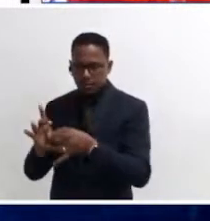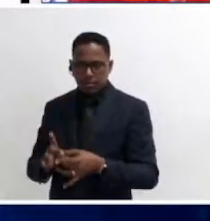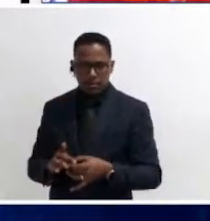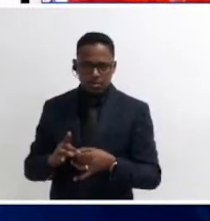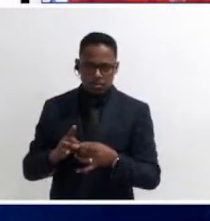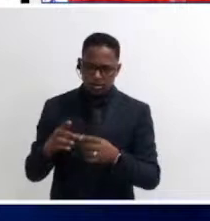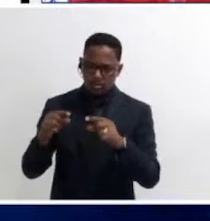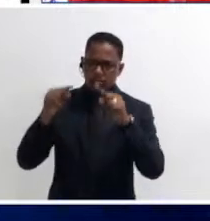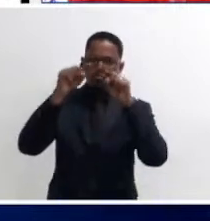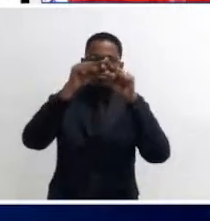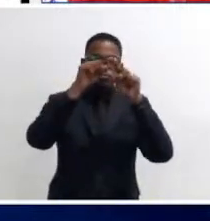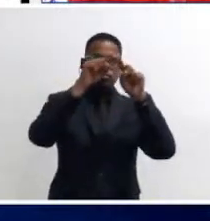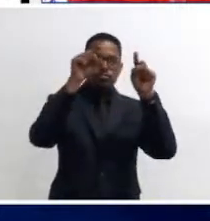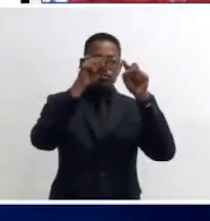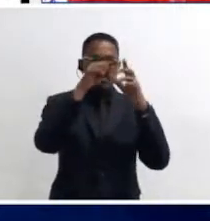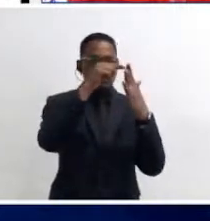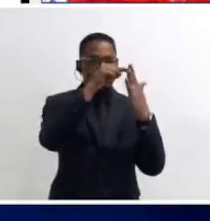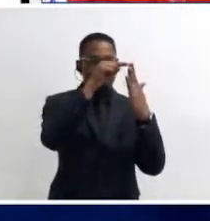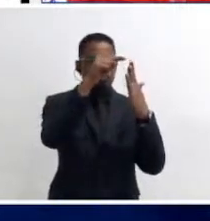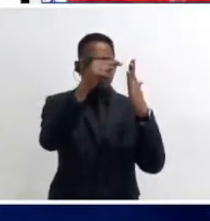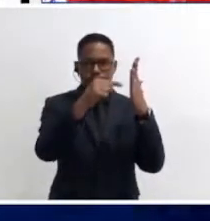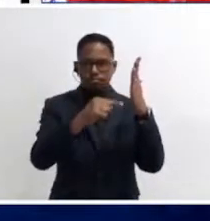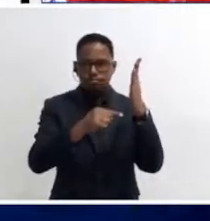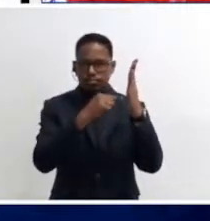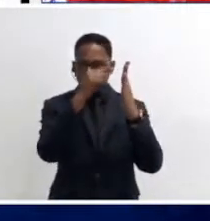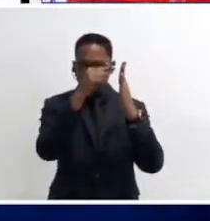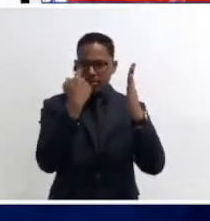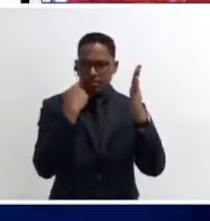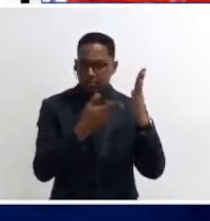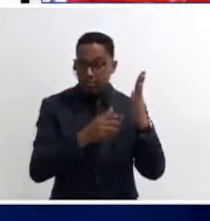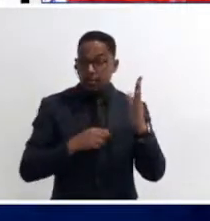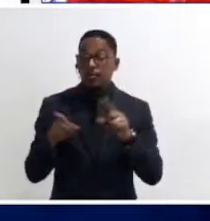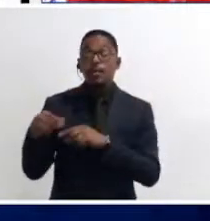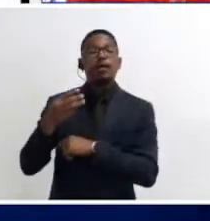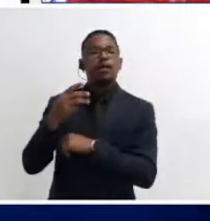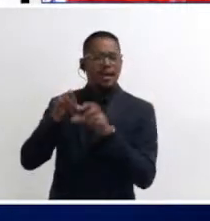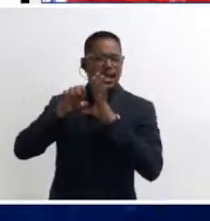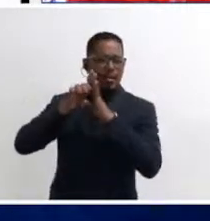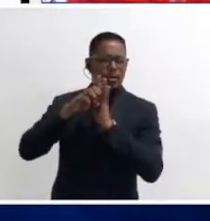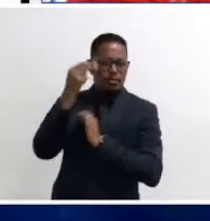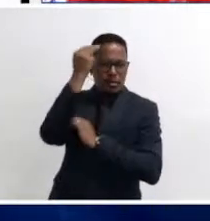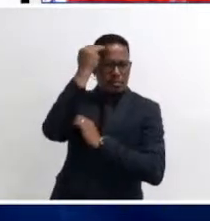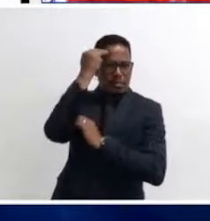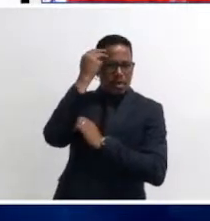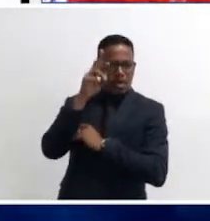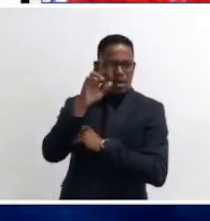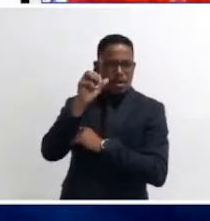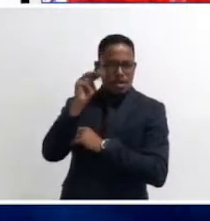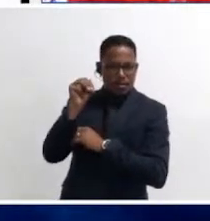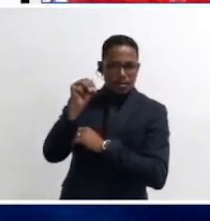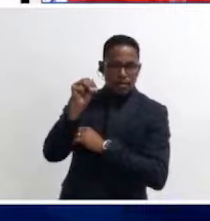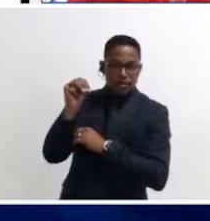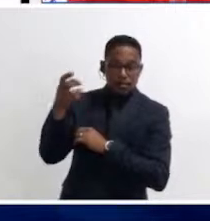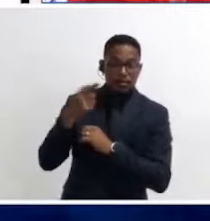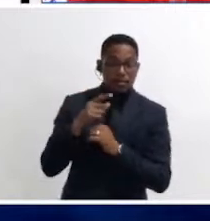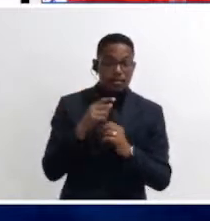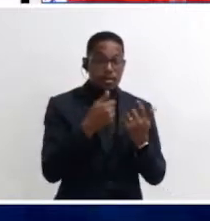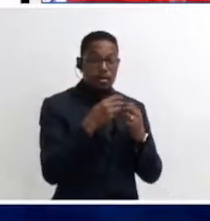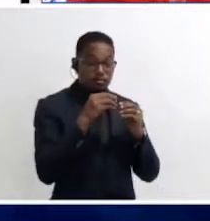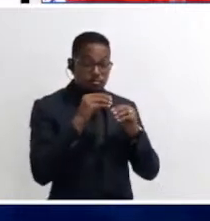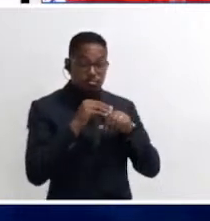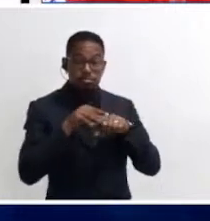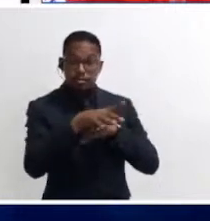for dynamic RAM memories, the orientation is down the center of the chip. And this